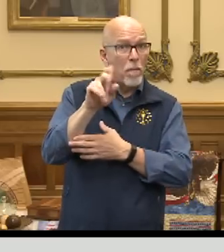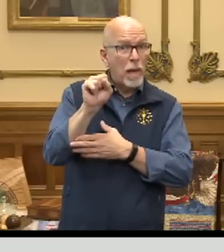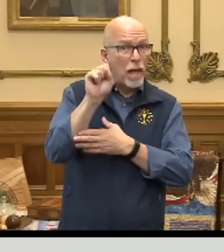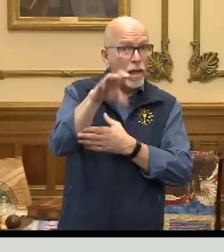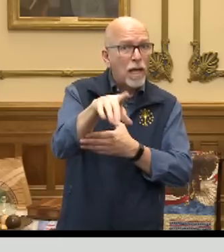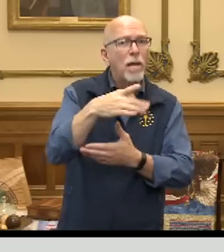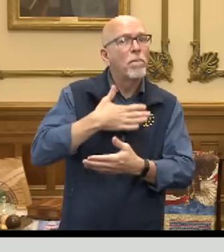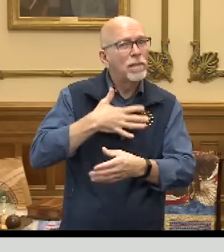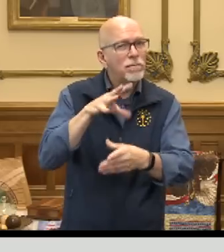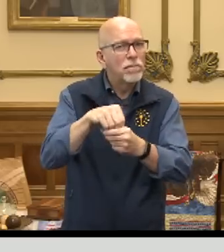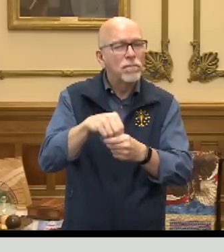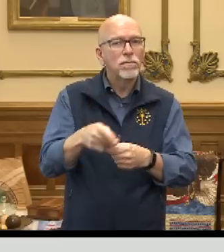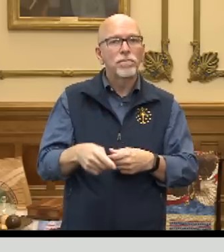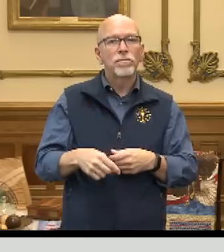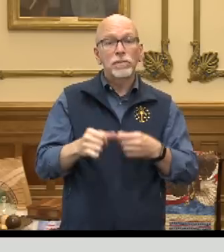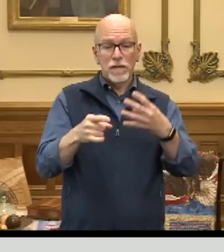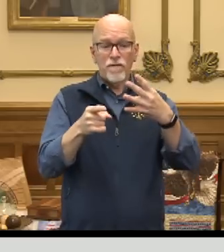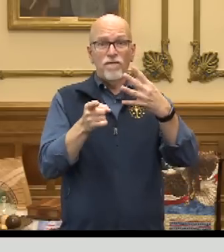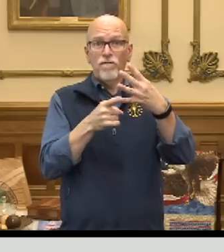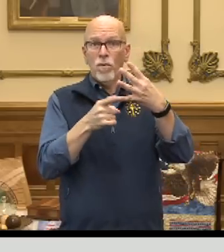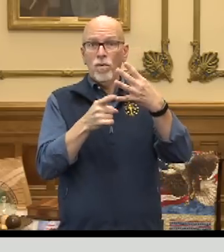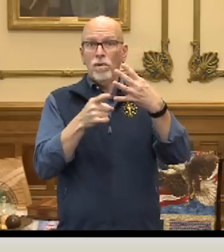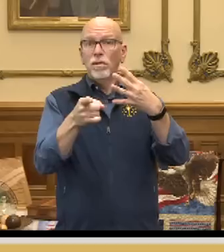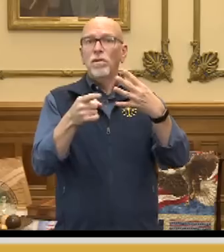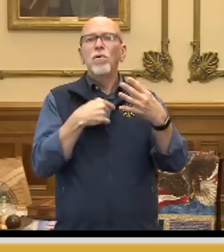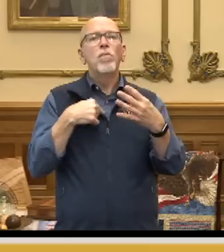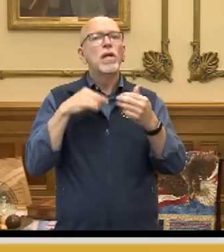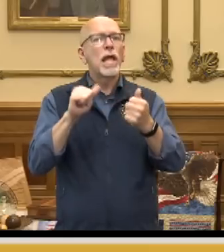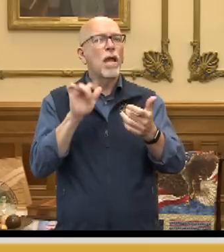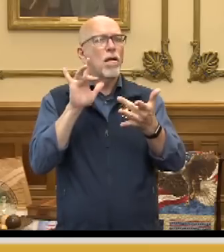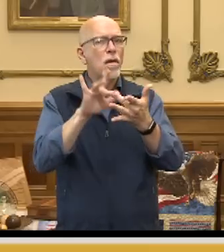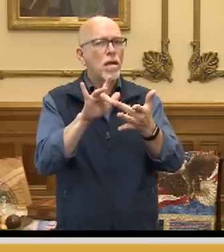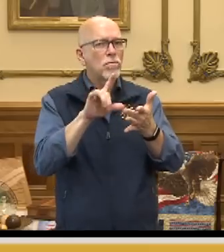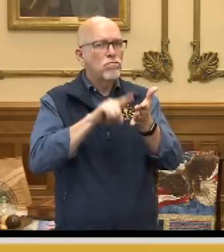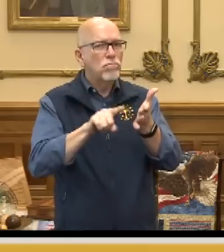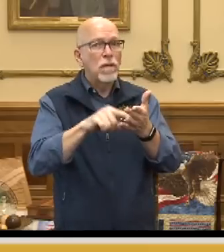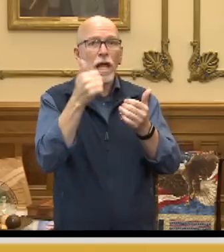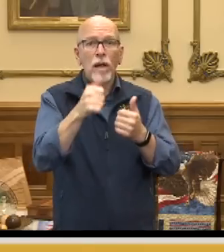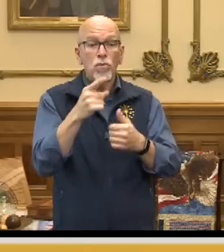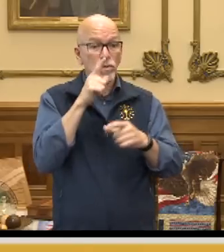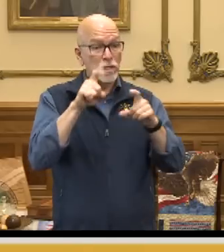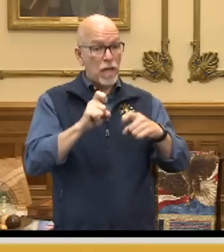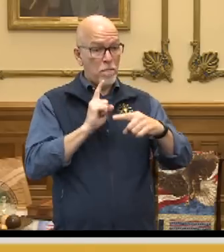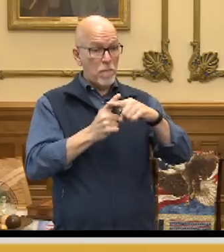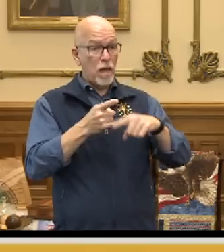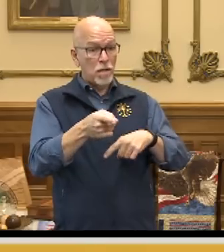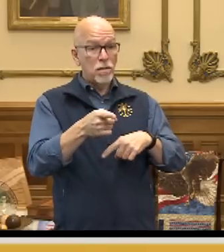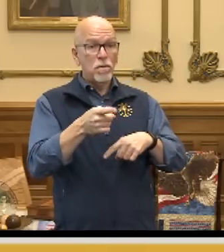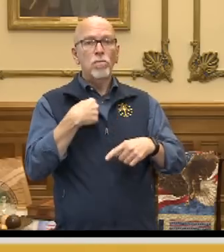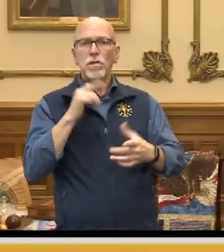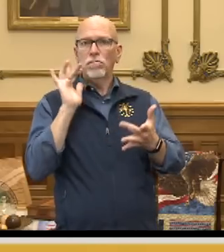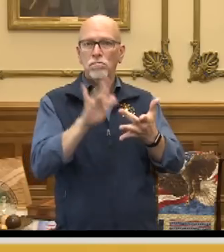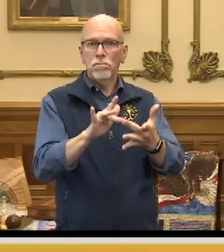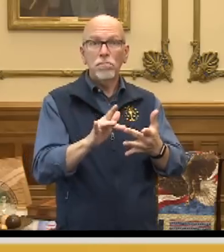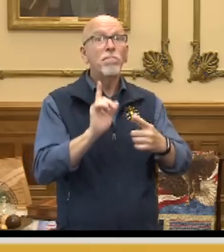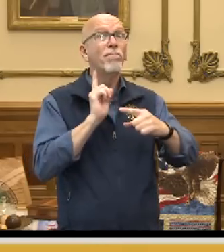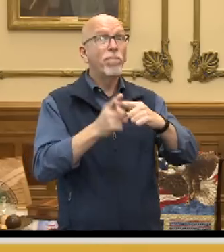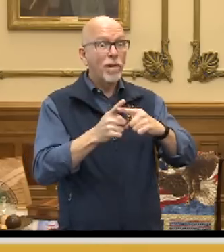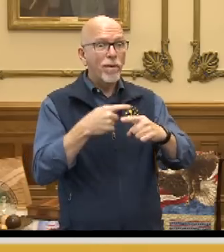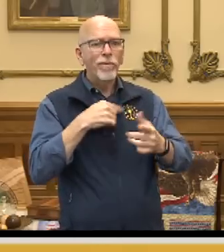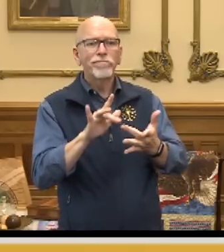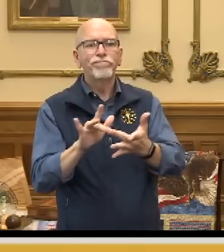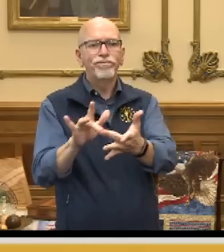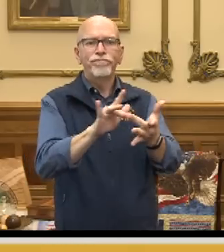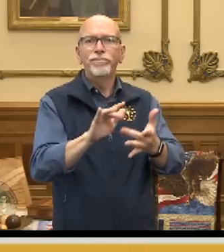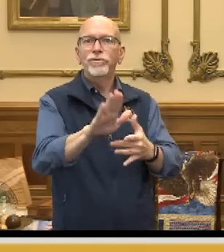so. The fourth of the guiding principles is that we can contact all individuals who test positive for COVID-19 and expand